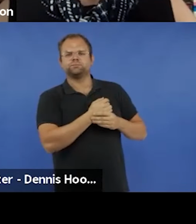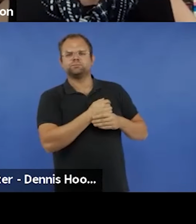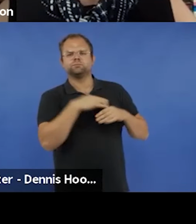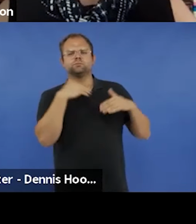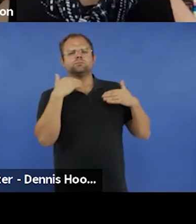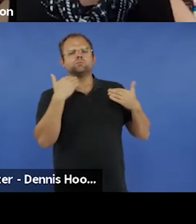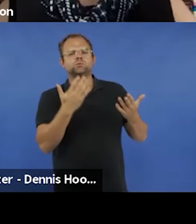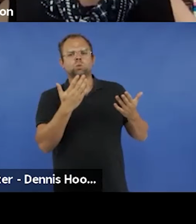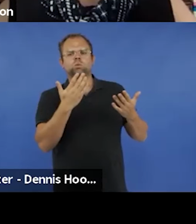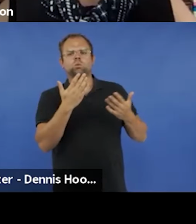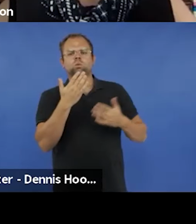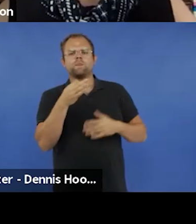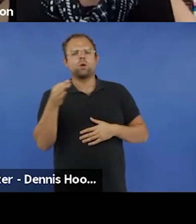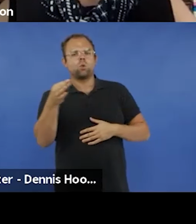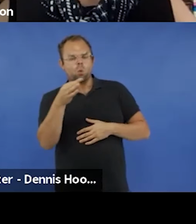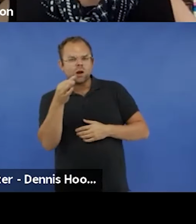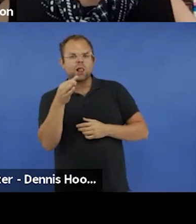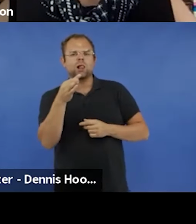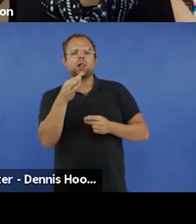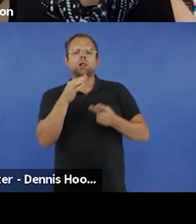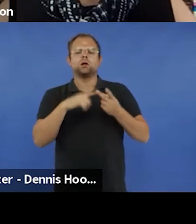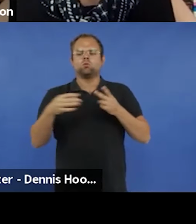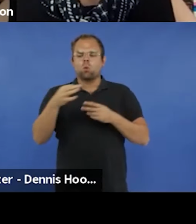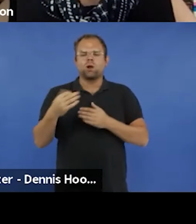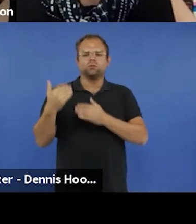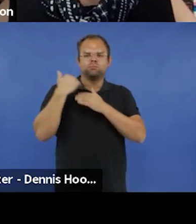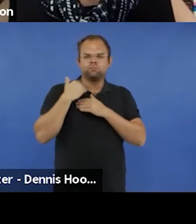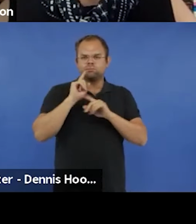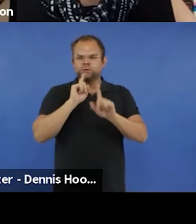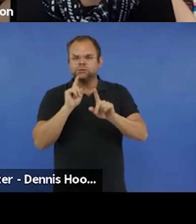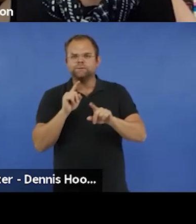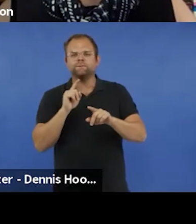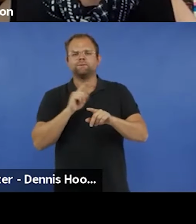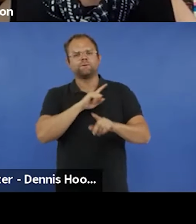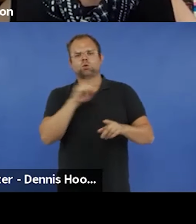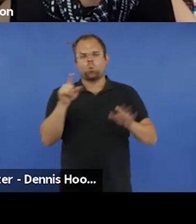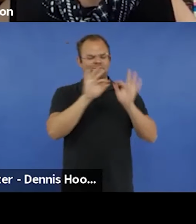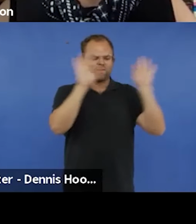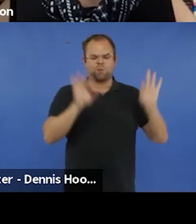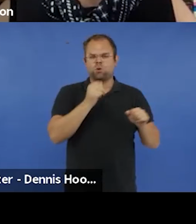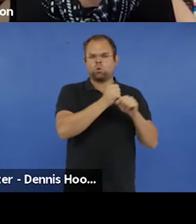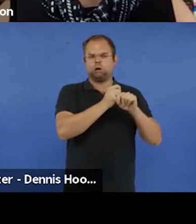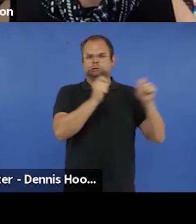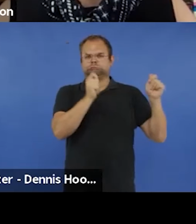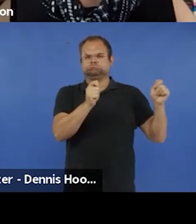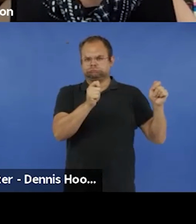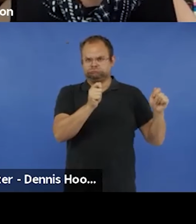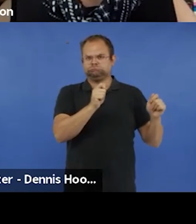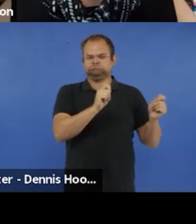I totally forgot. Importance of involving parents and community. Okay. That's an area that's missing at the